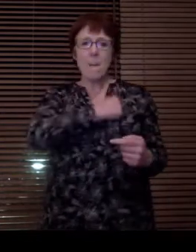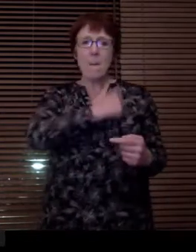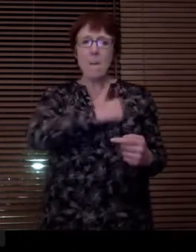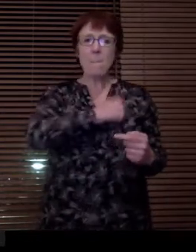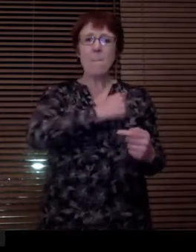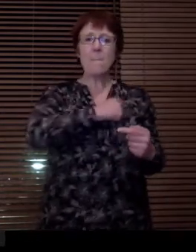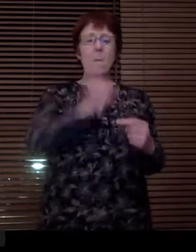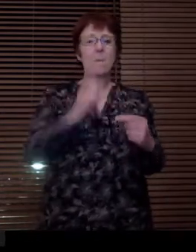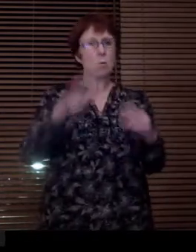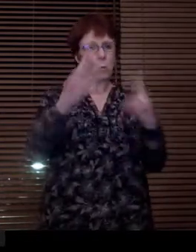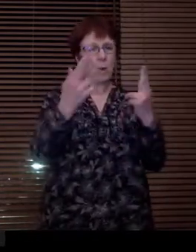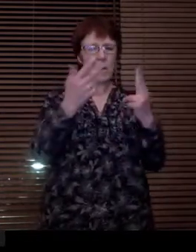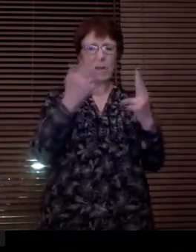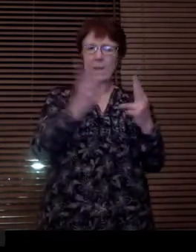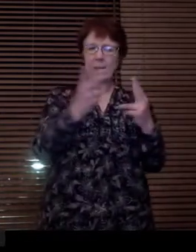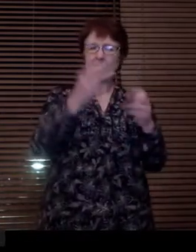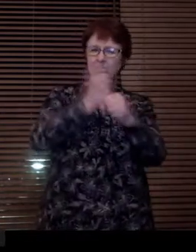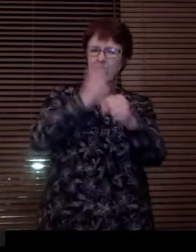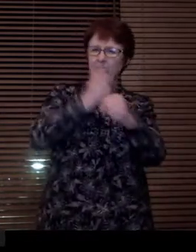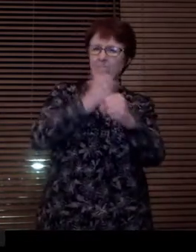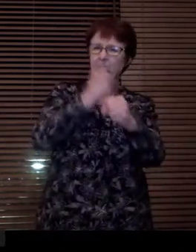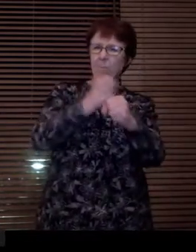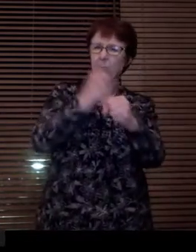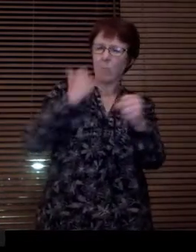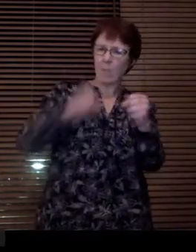smash 21 day challenge.